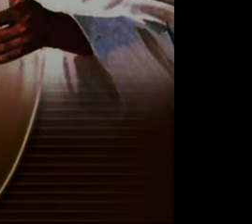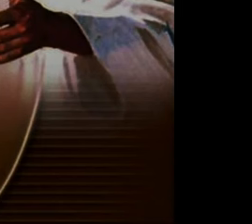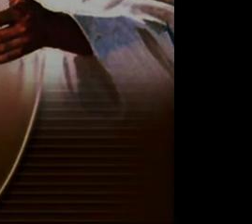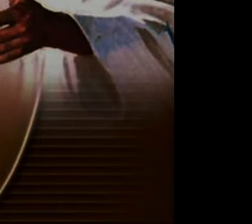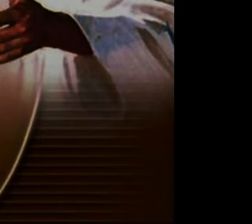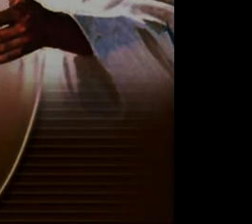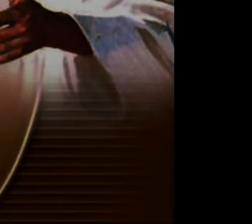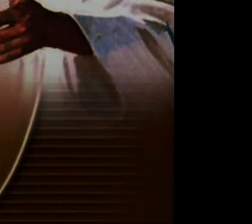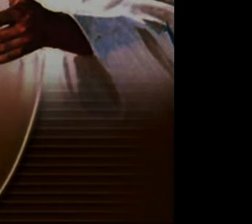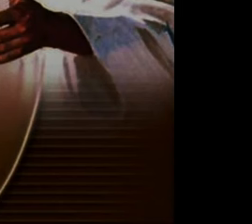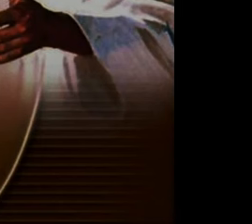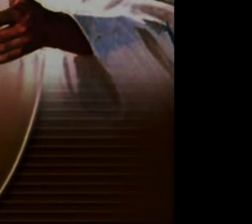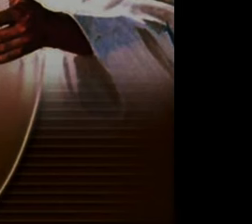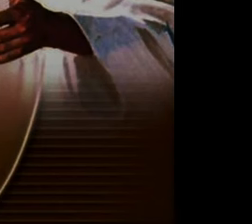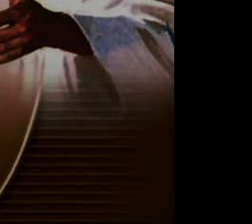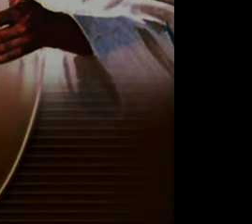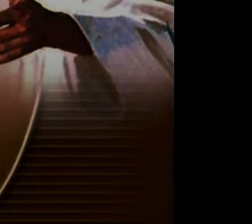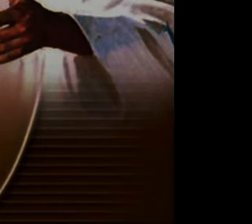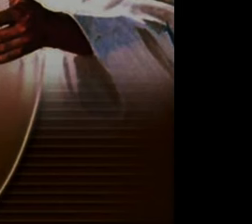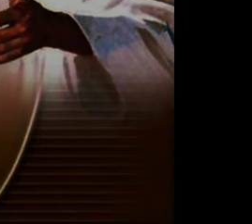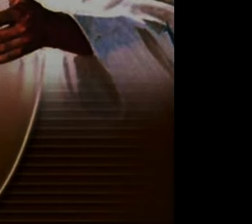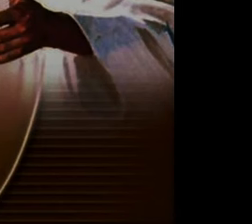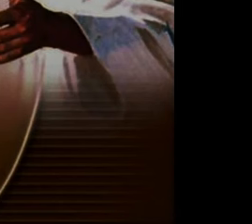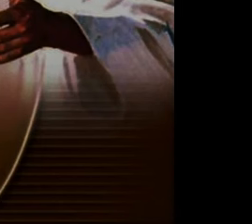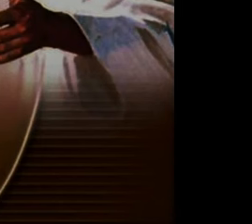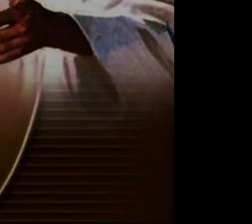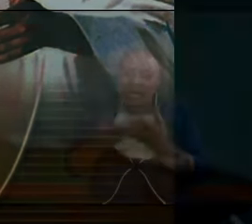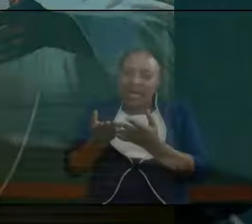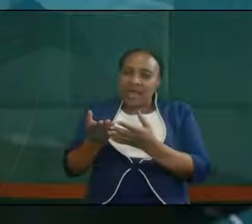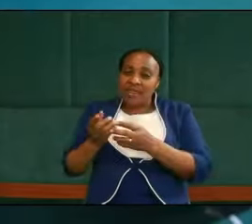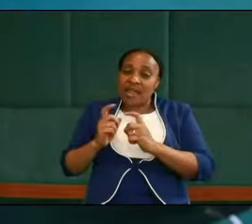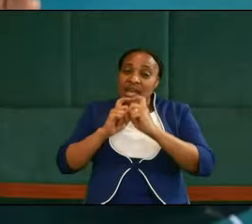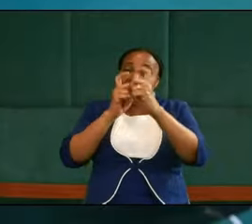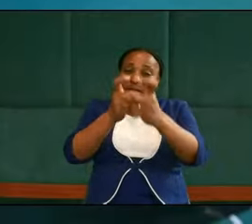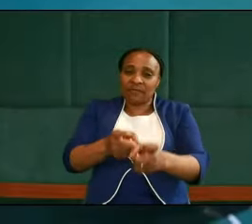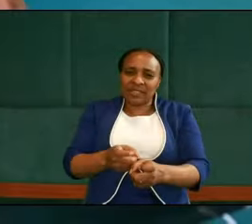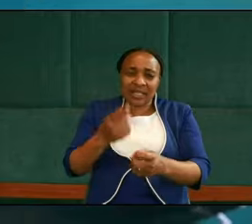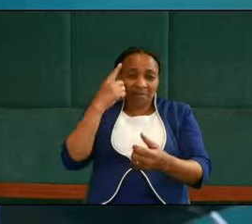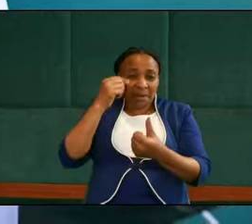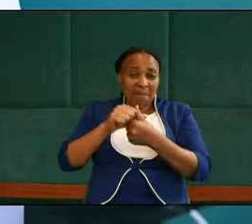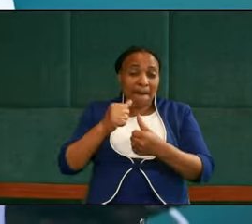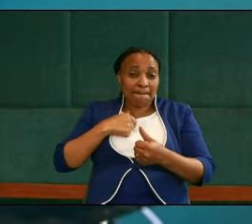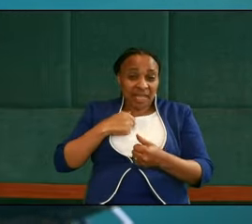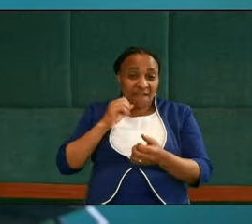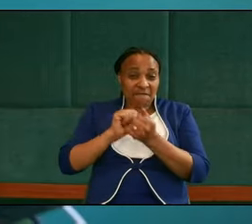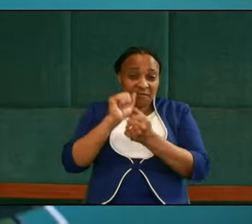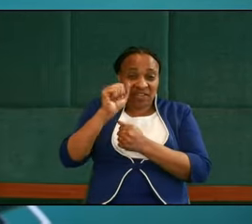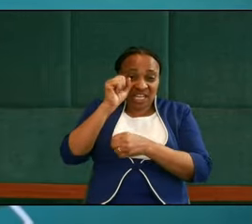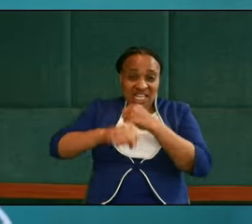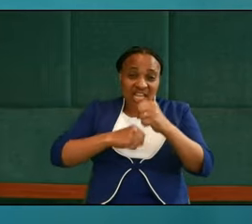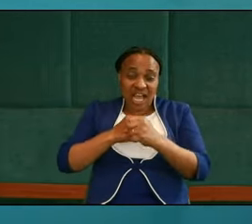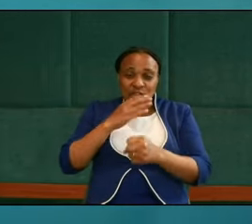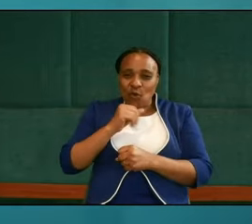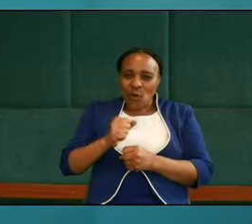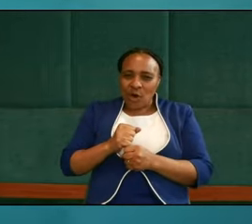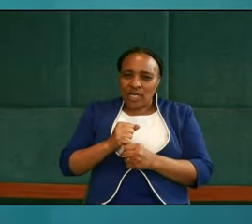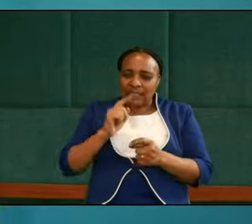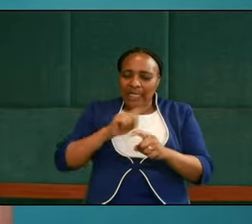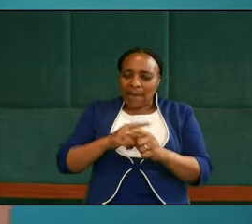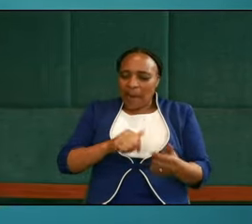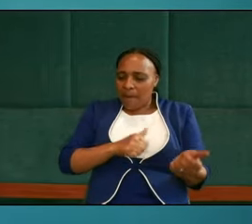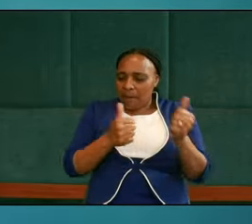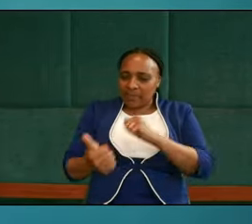and I will give thee the crown of life. It reminds me, I was 15 years old when I was baptized into the Seventh-day Adventist